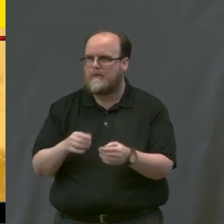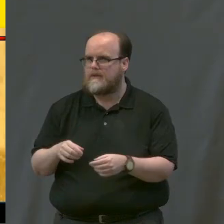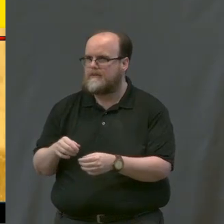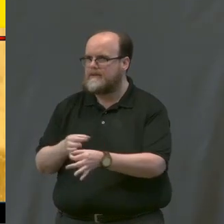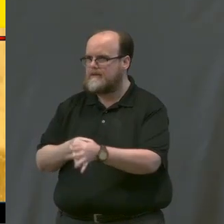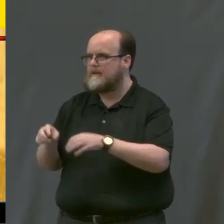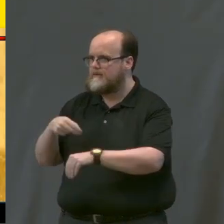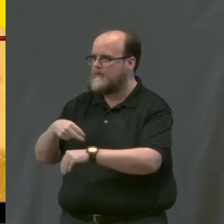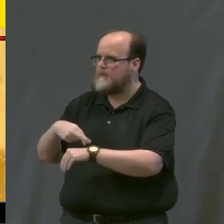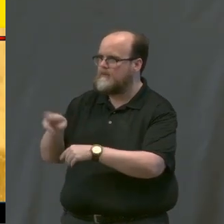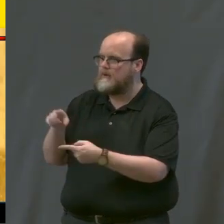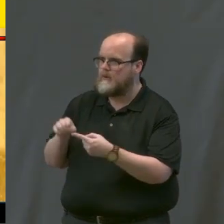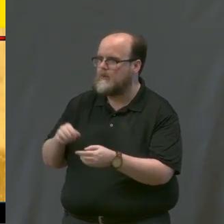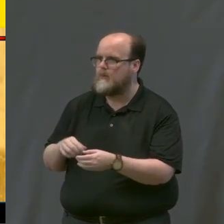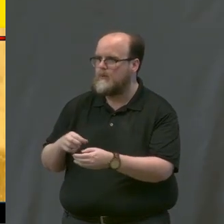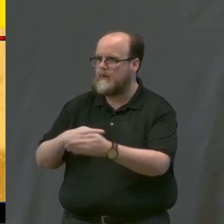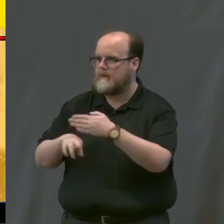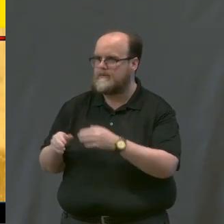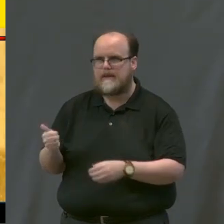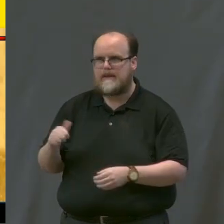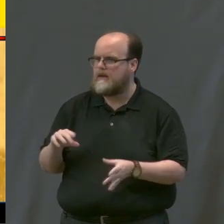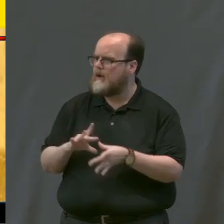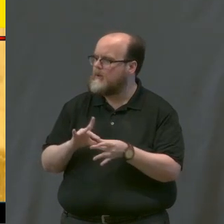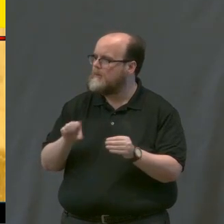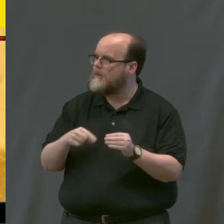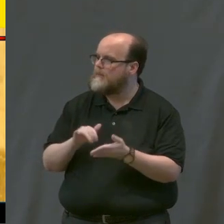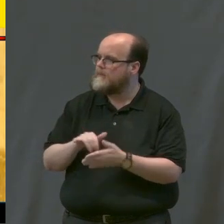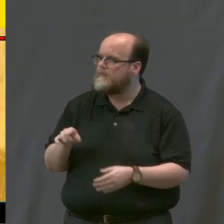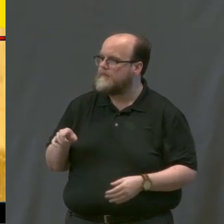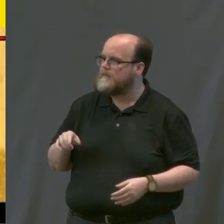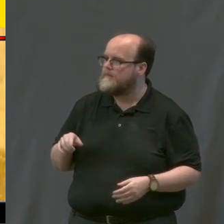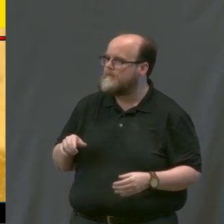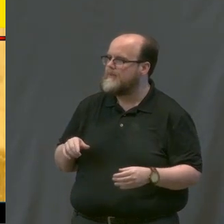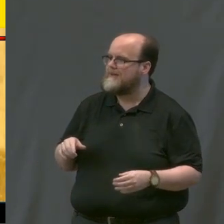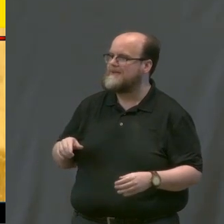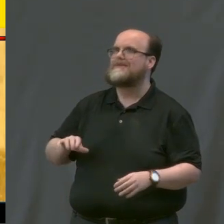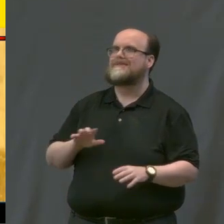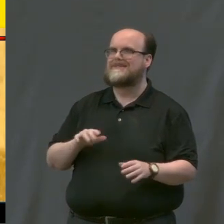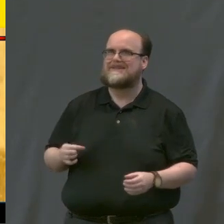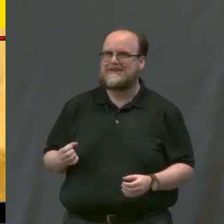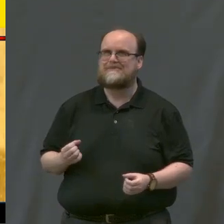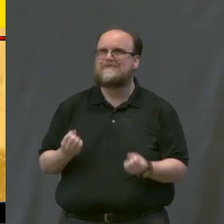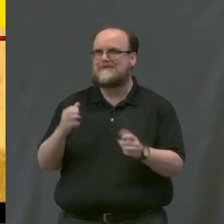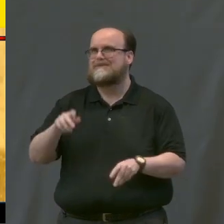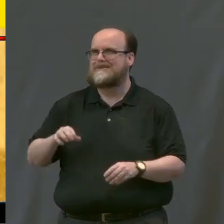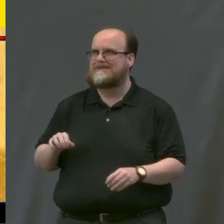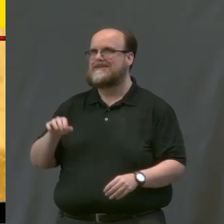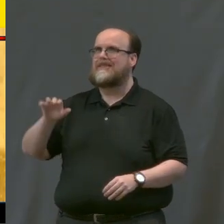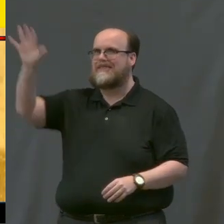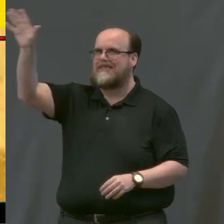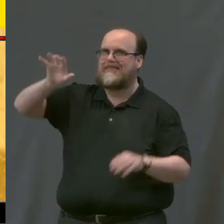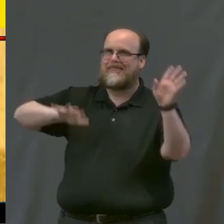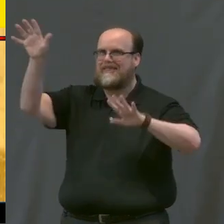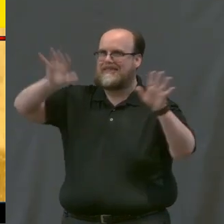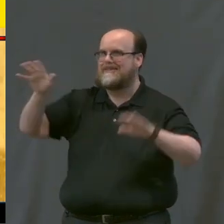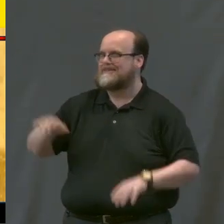to the book of Revelation. Any comment on that? Well, okay. Hang on just